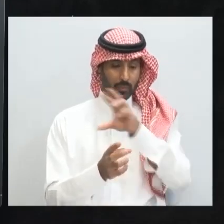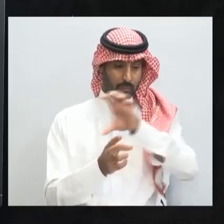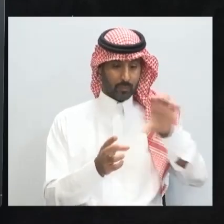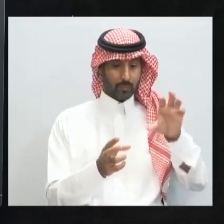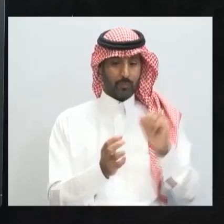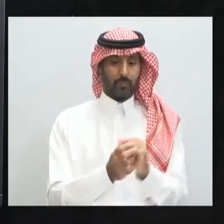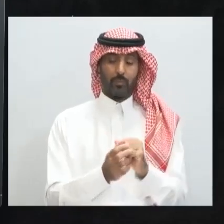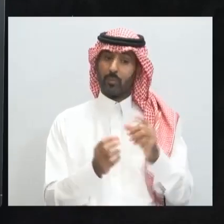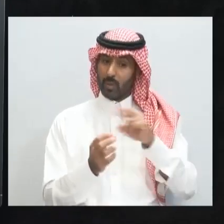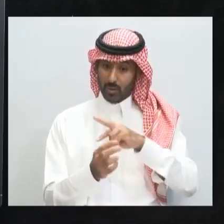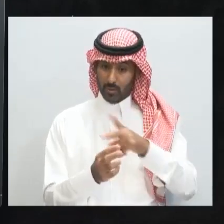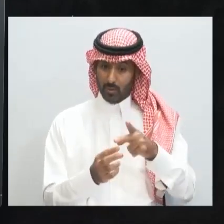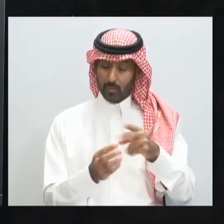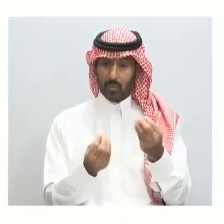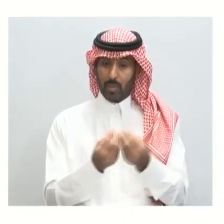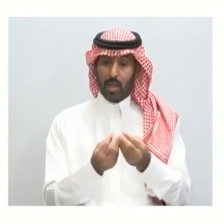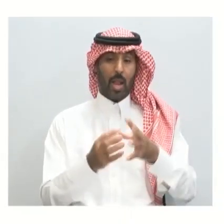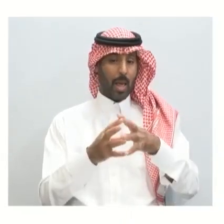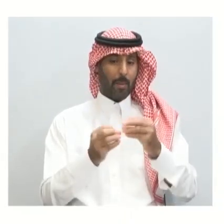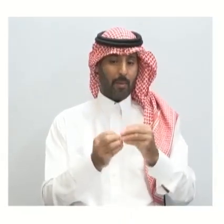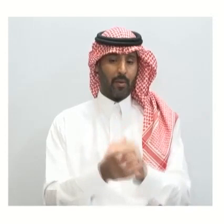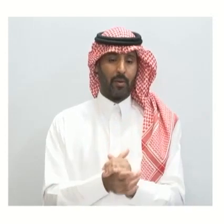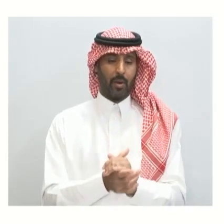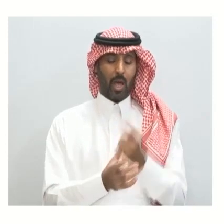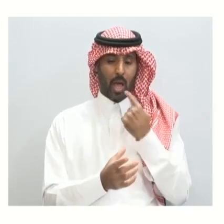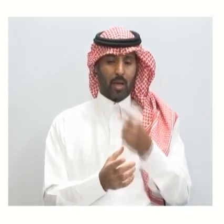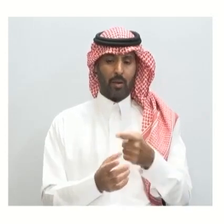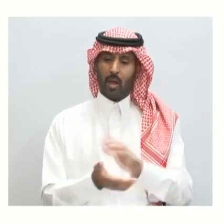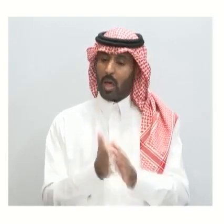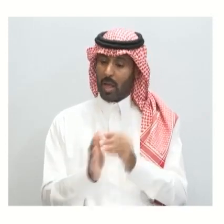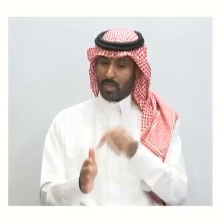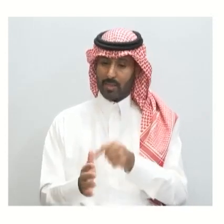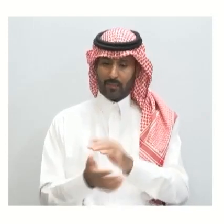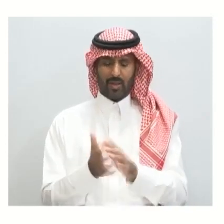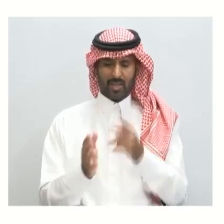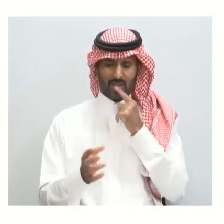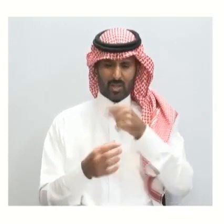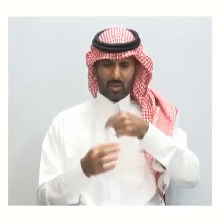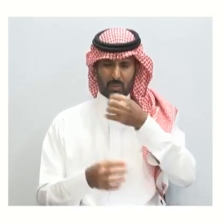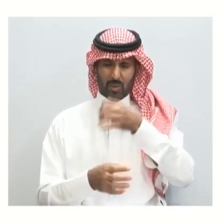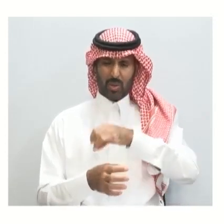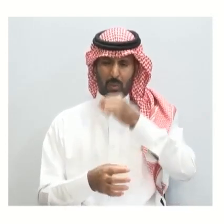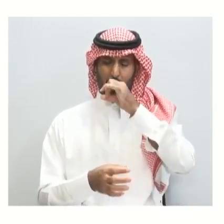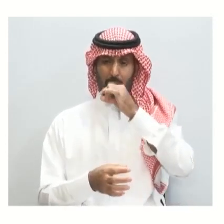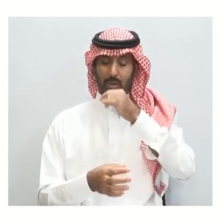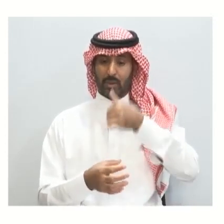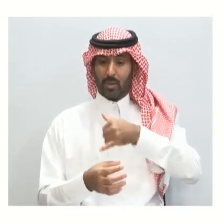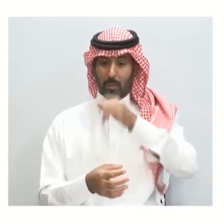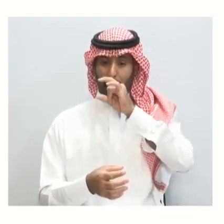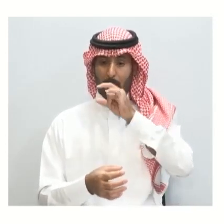as well as the meaning. So we have here, I'm almost done with this cup of hot chocolate. Can you please bring